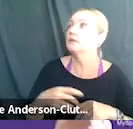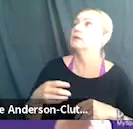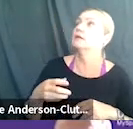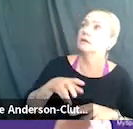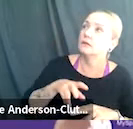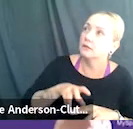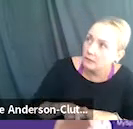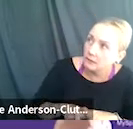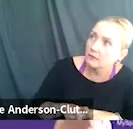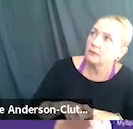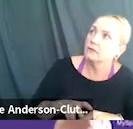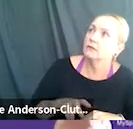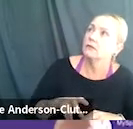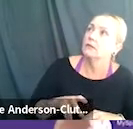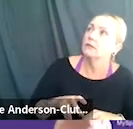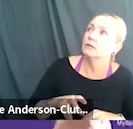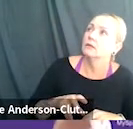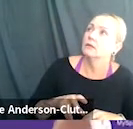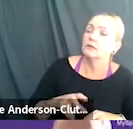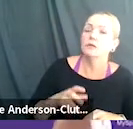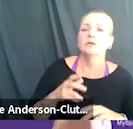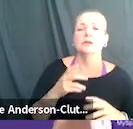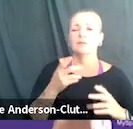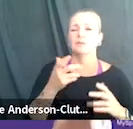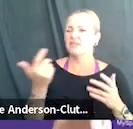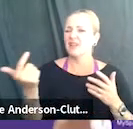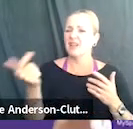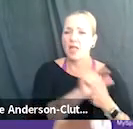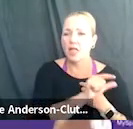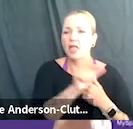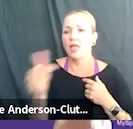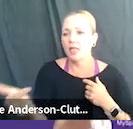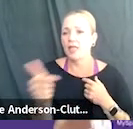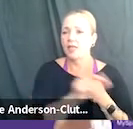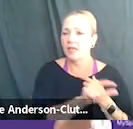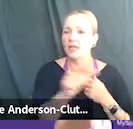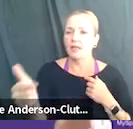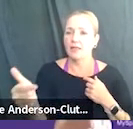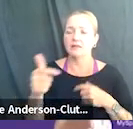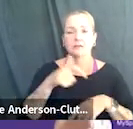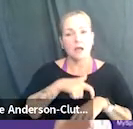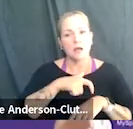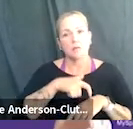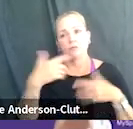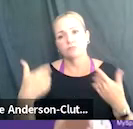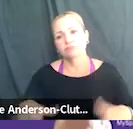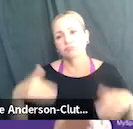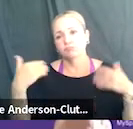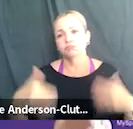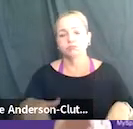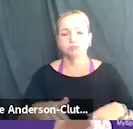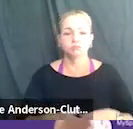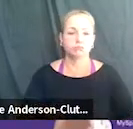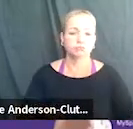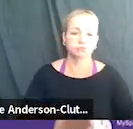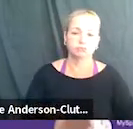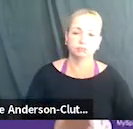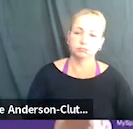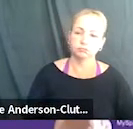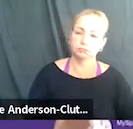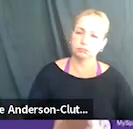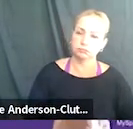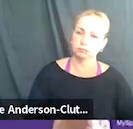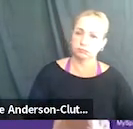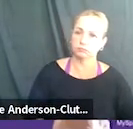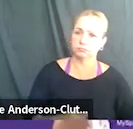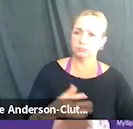something that had never happened to him previously. This was completely different from any other event he had ever had, and was quite impairing for them